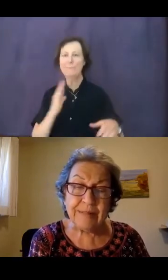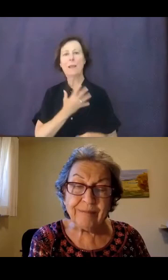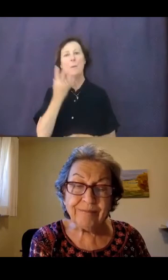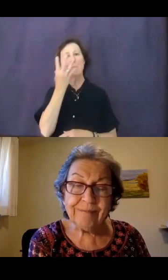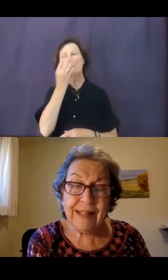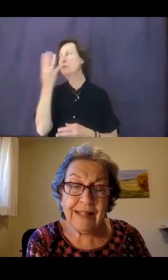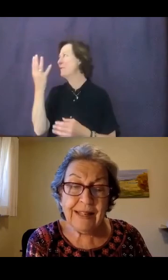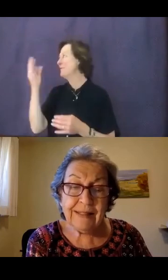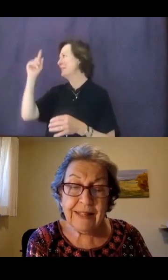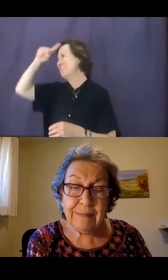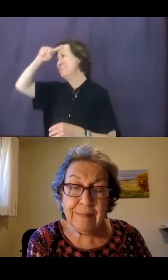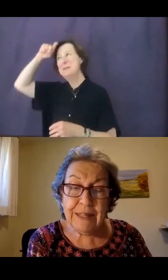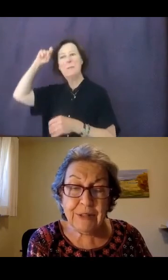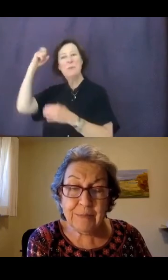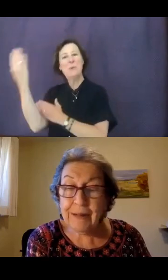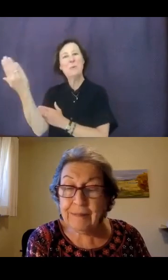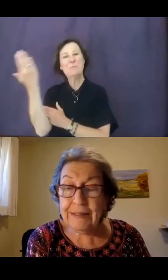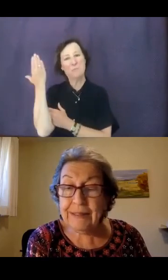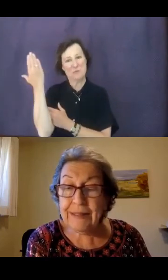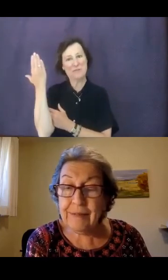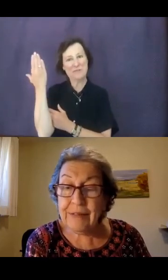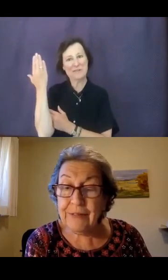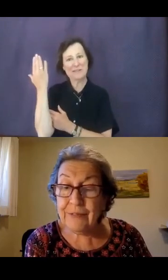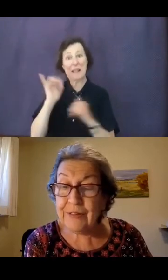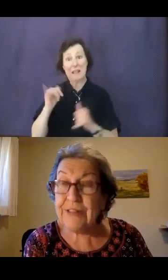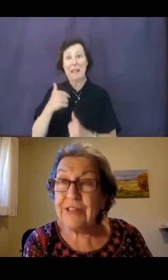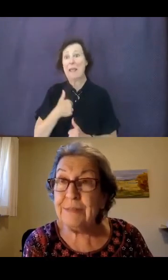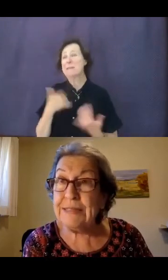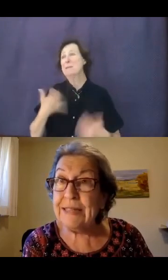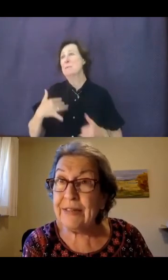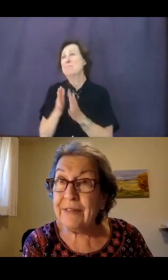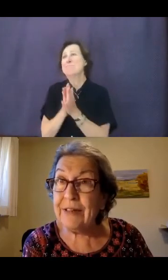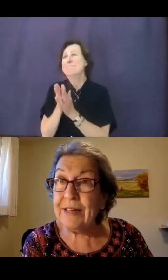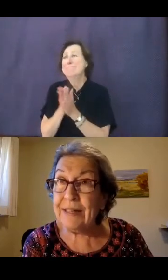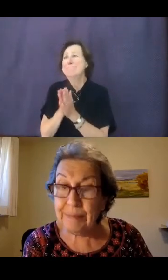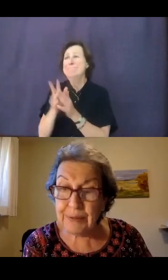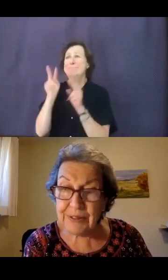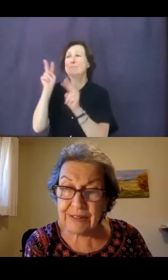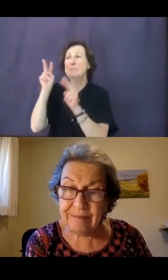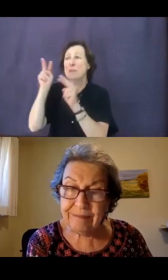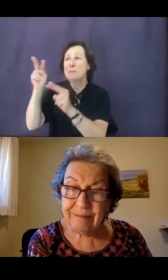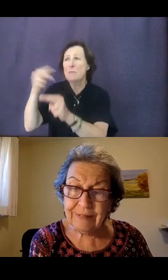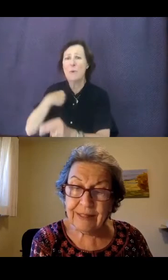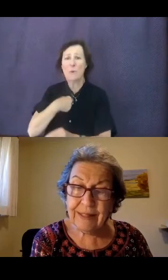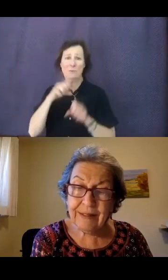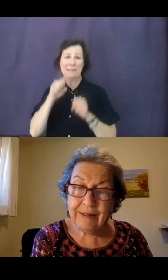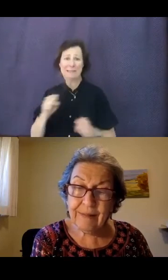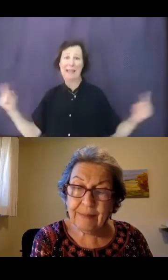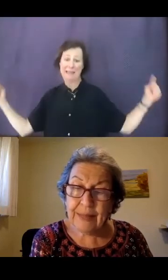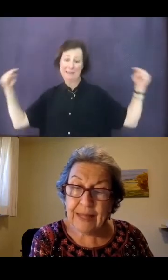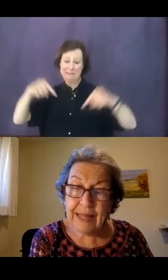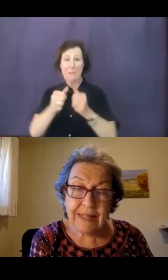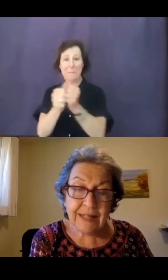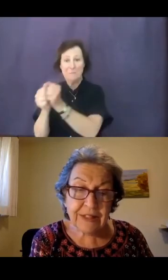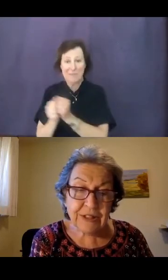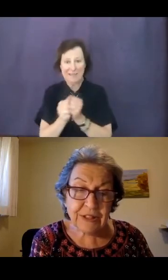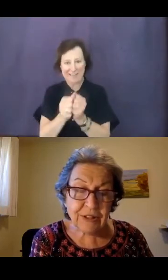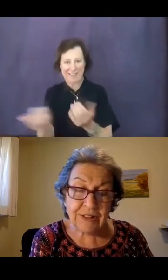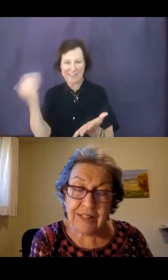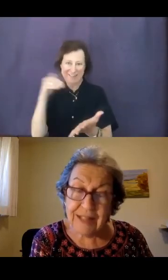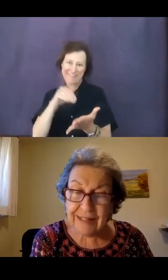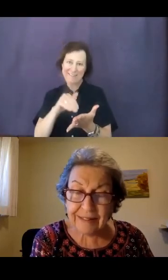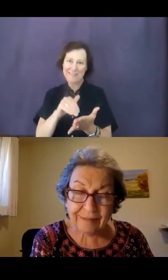morning. Like me, you probably can't wait for us to be together again in person. And not